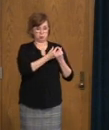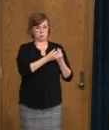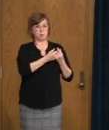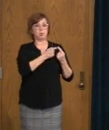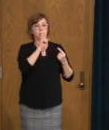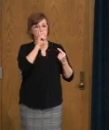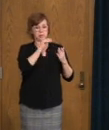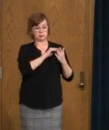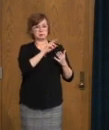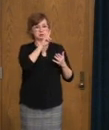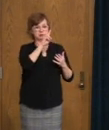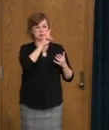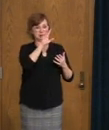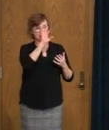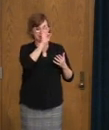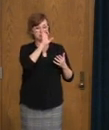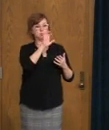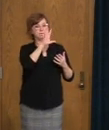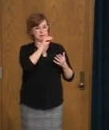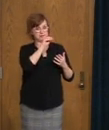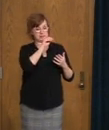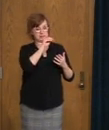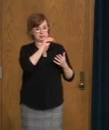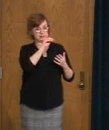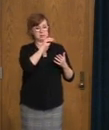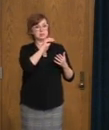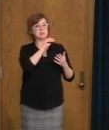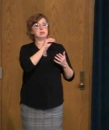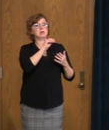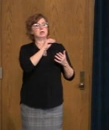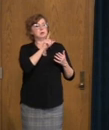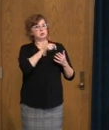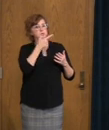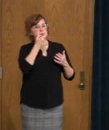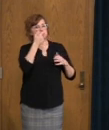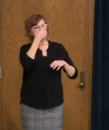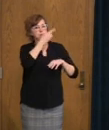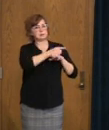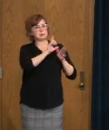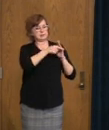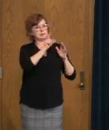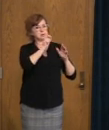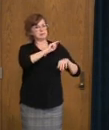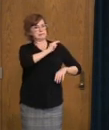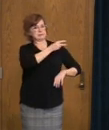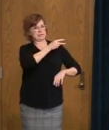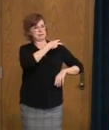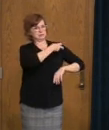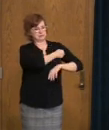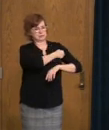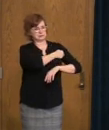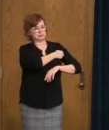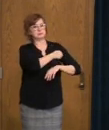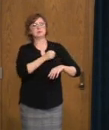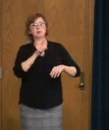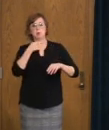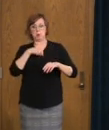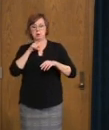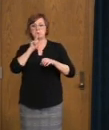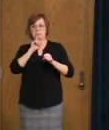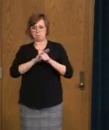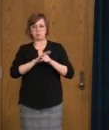1,950 in the pilot in Regina, and we will also be receiving next week the vaccines for both the first and